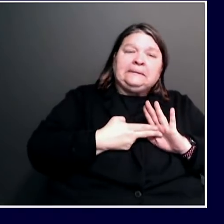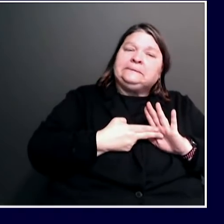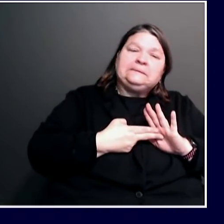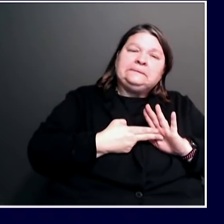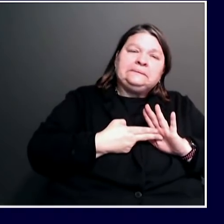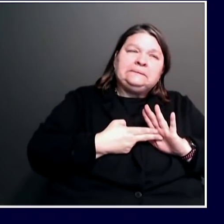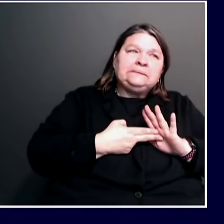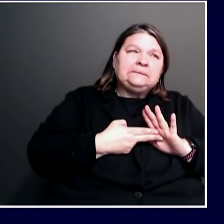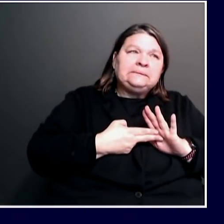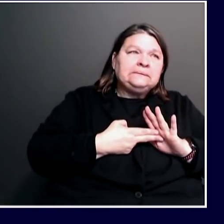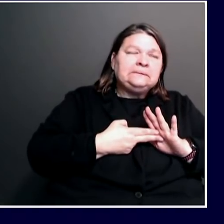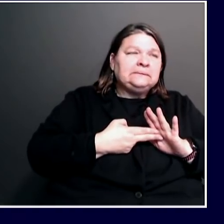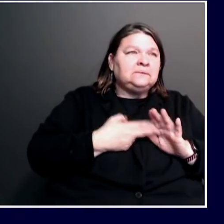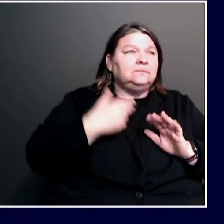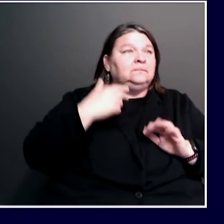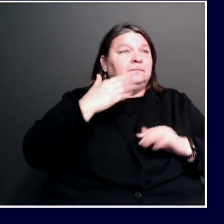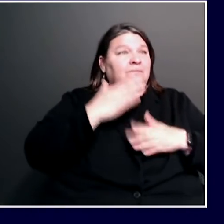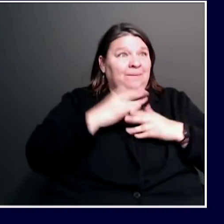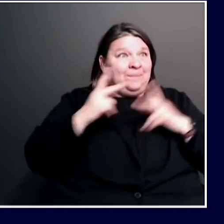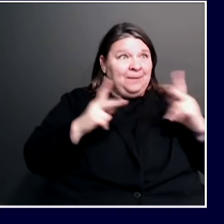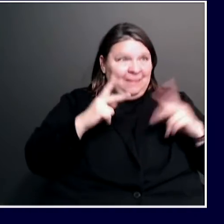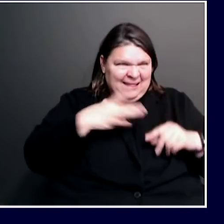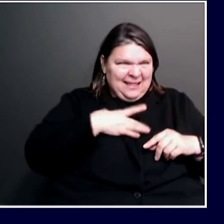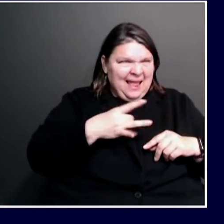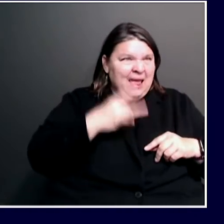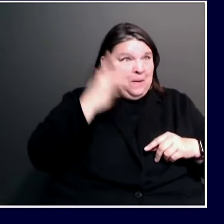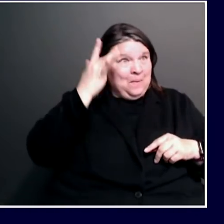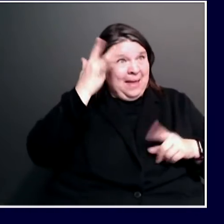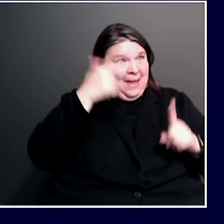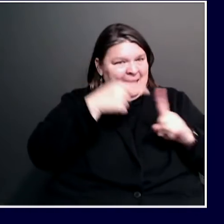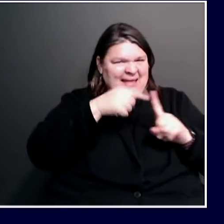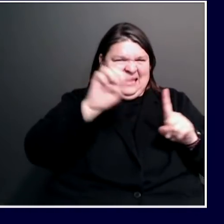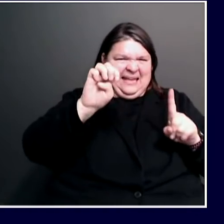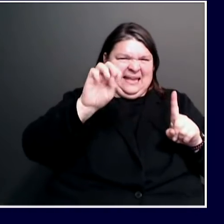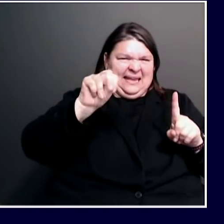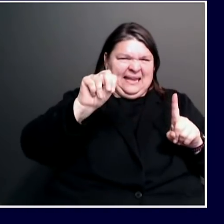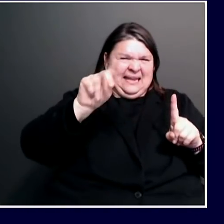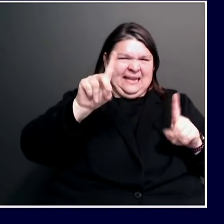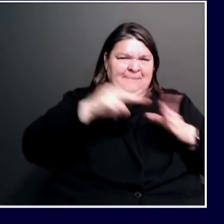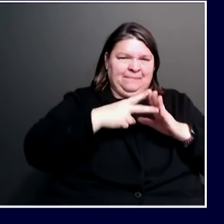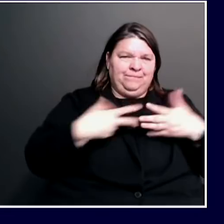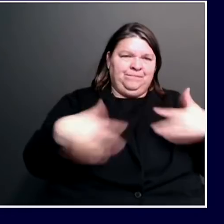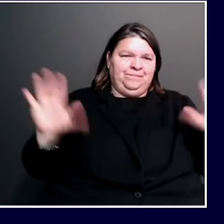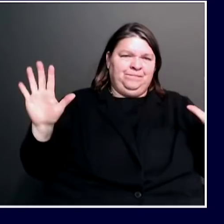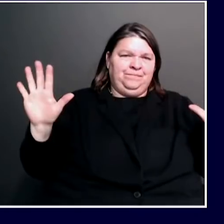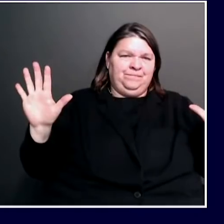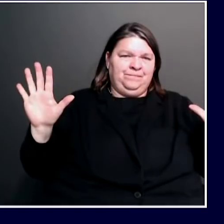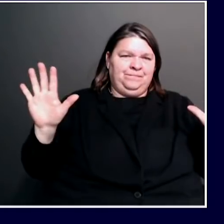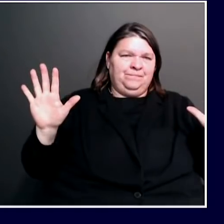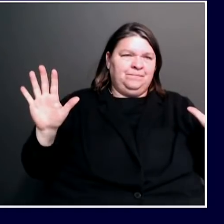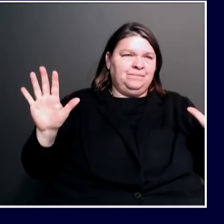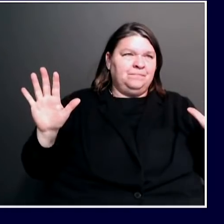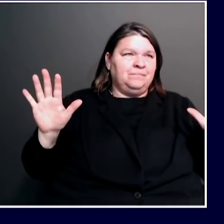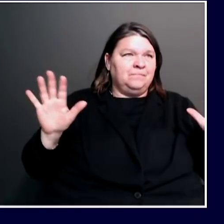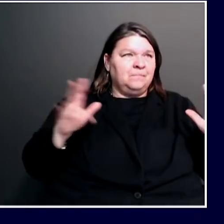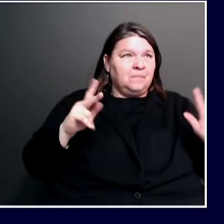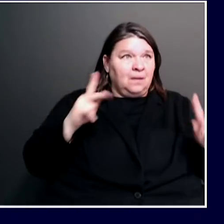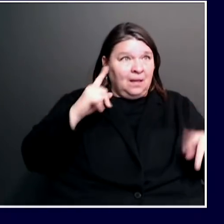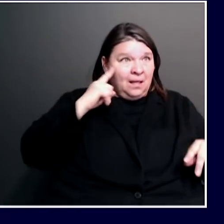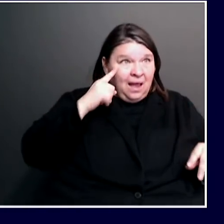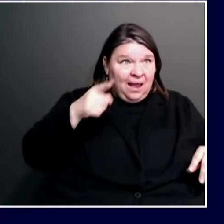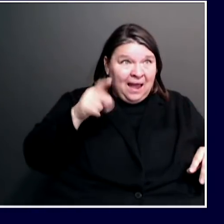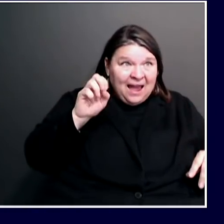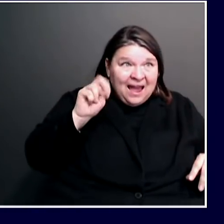it has the word end in it. And they, I think, mistakenly assume that when we say we are endemic, we are at the end